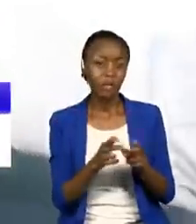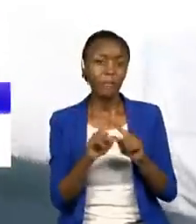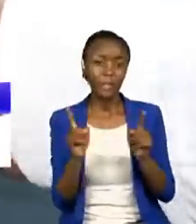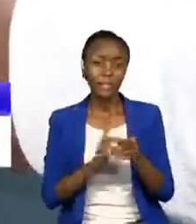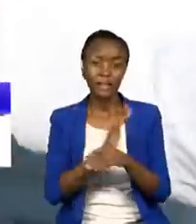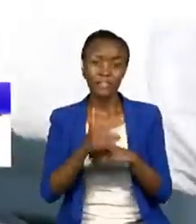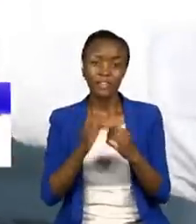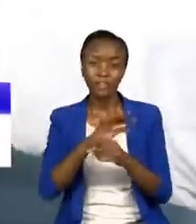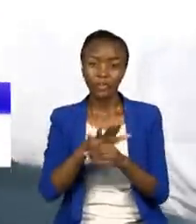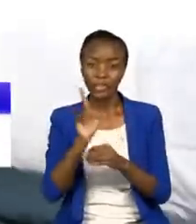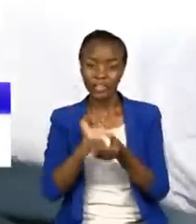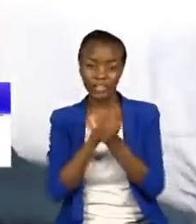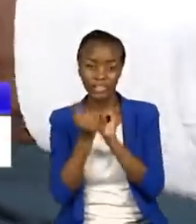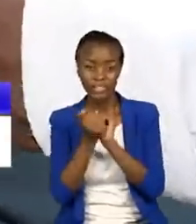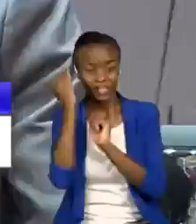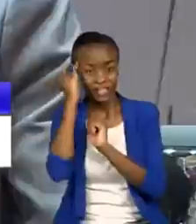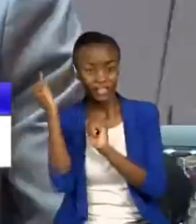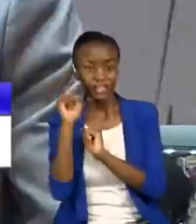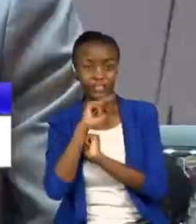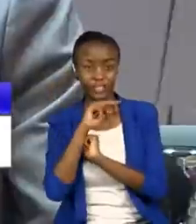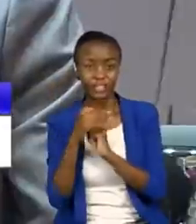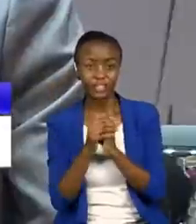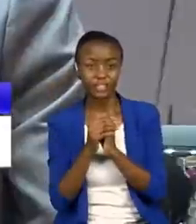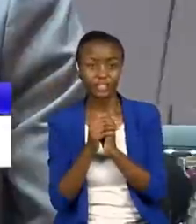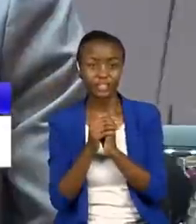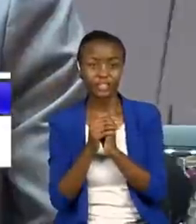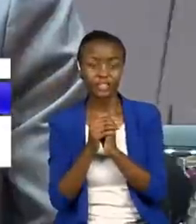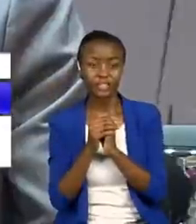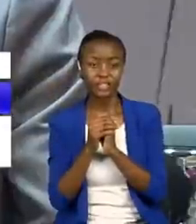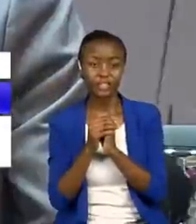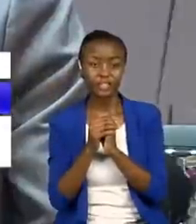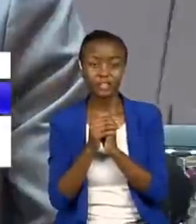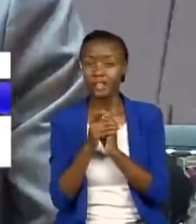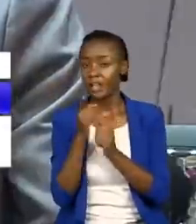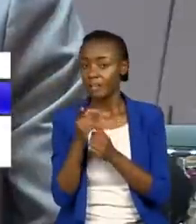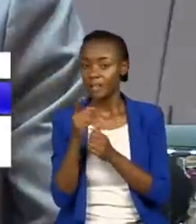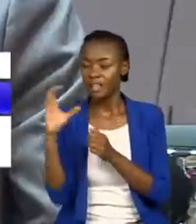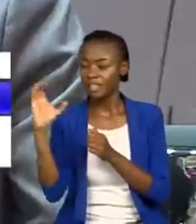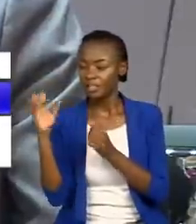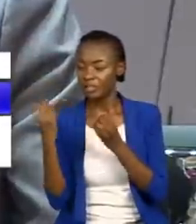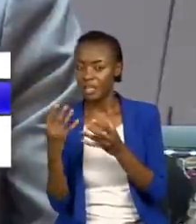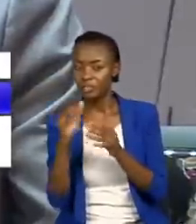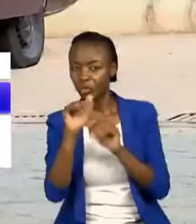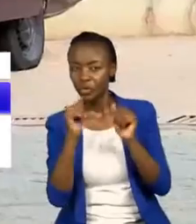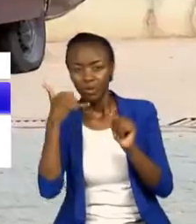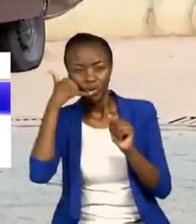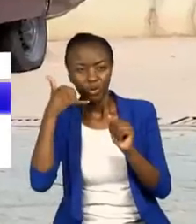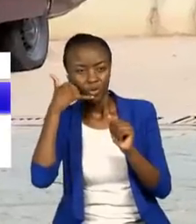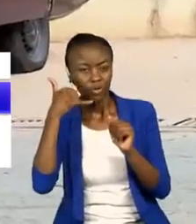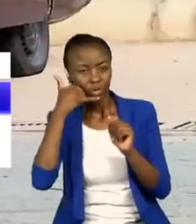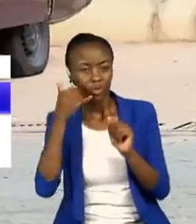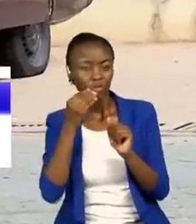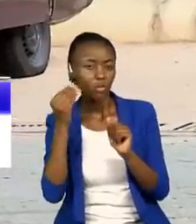hit, he had to change his business model. A lot of clients were calling me to their house, you know, so they got comfortable with